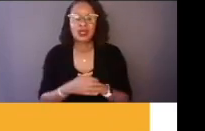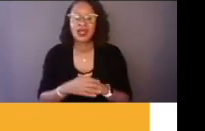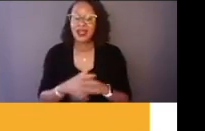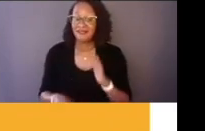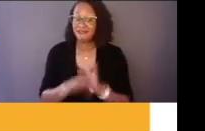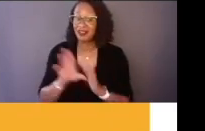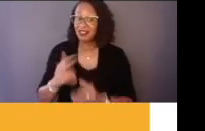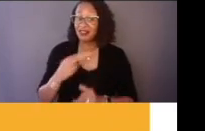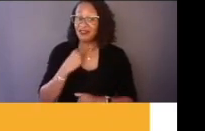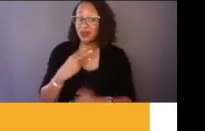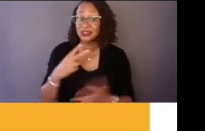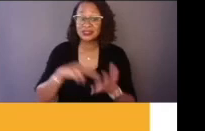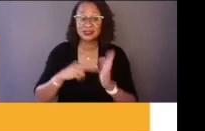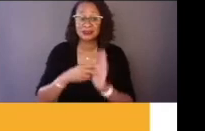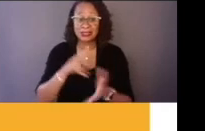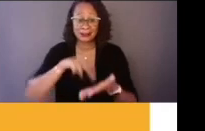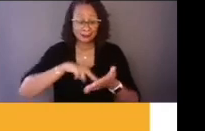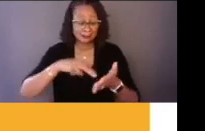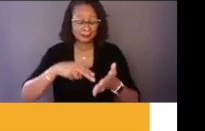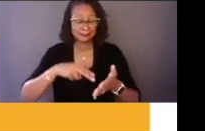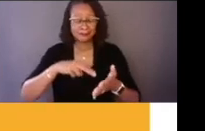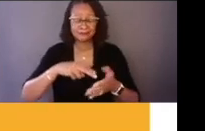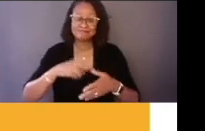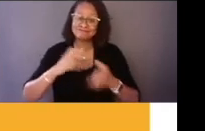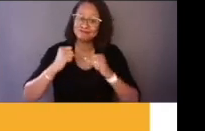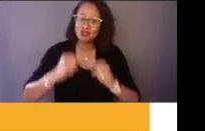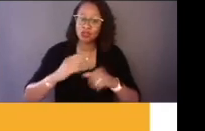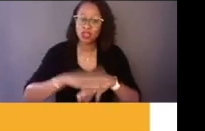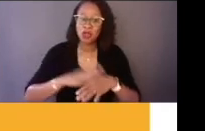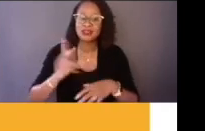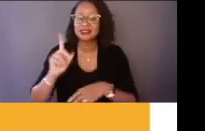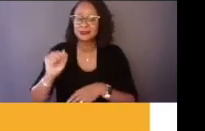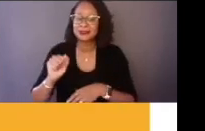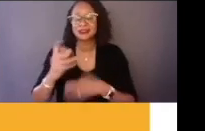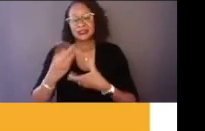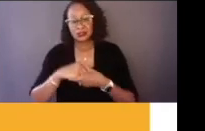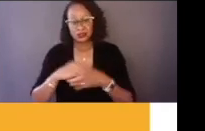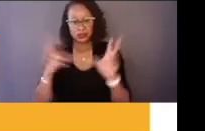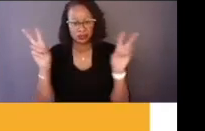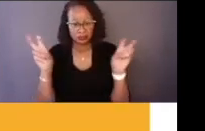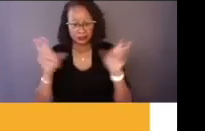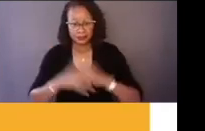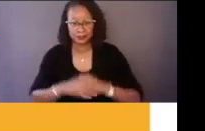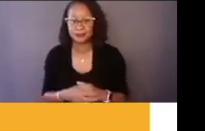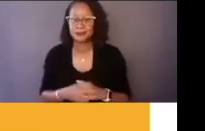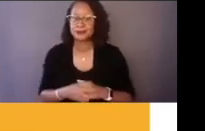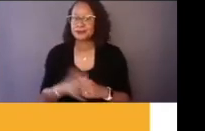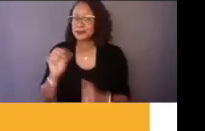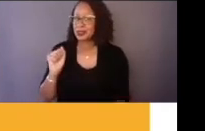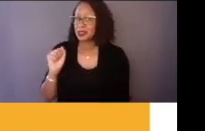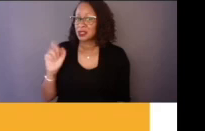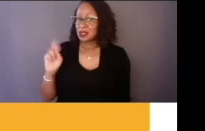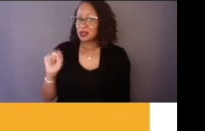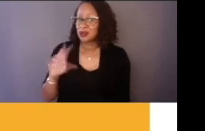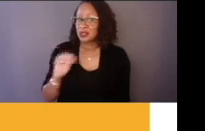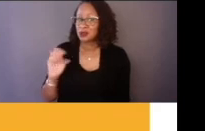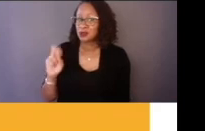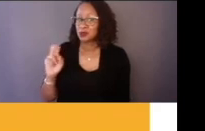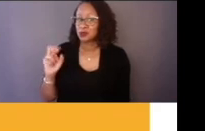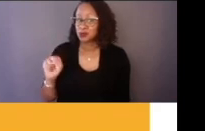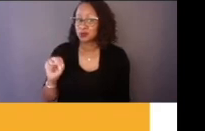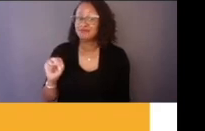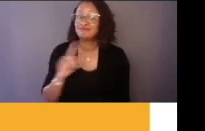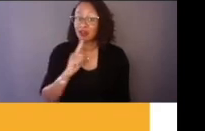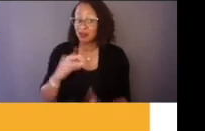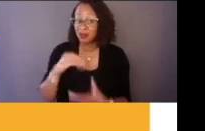meaningfully on these disability inclusion topics. Aaron and Susan are actually